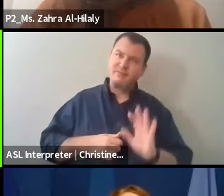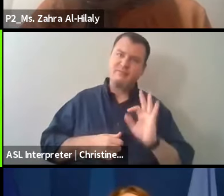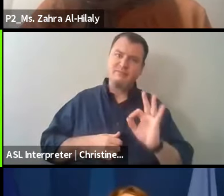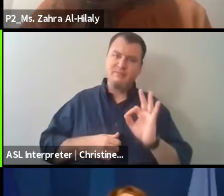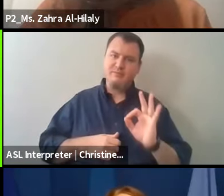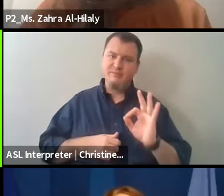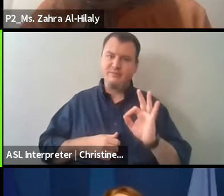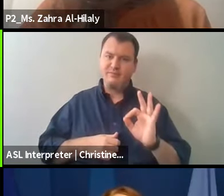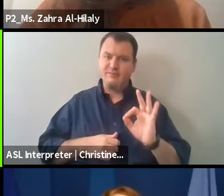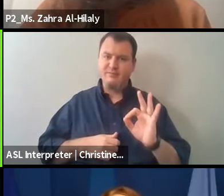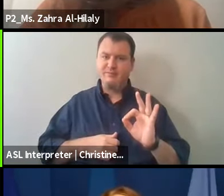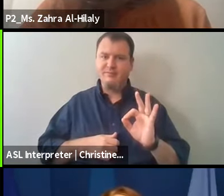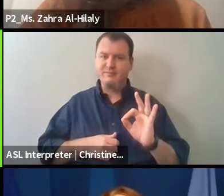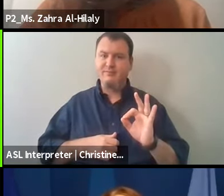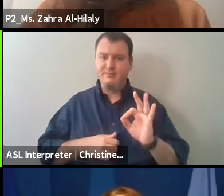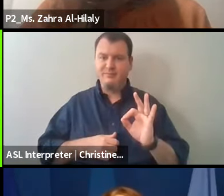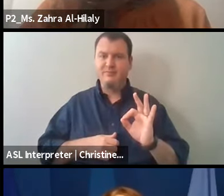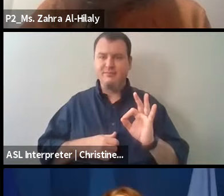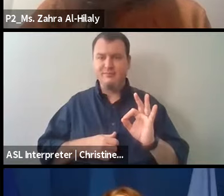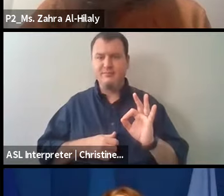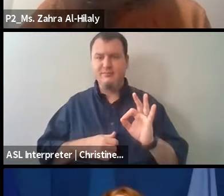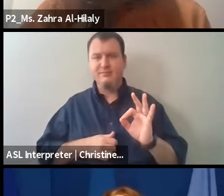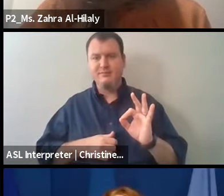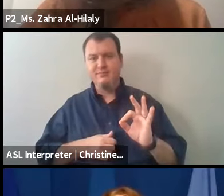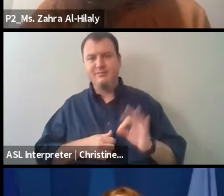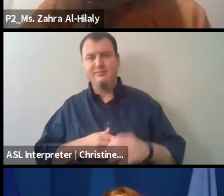wonderful. Thank you.